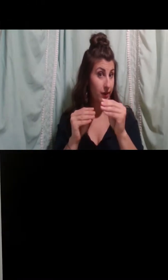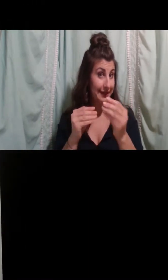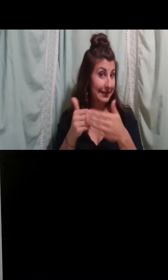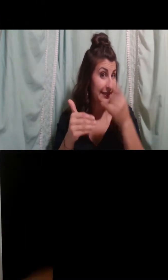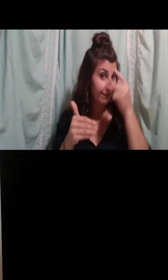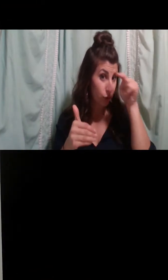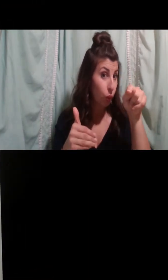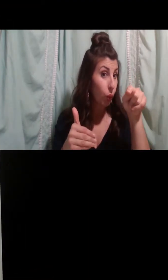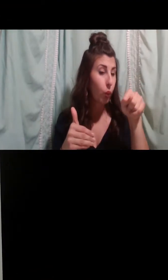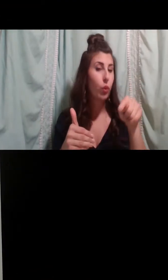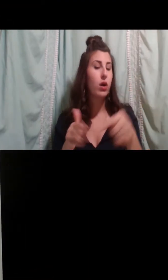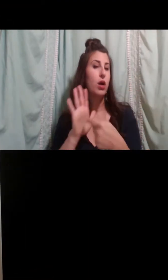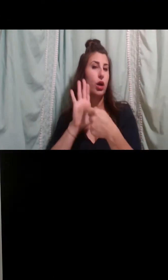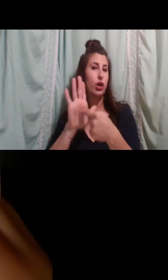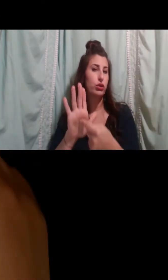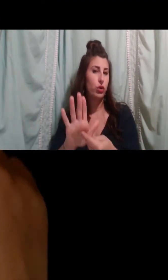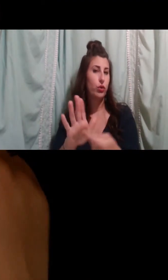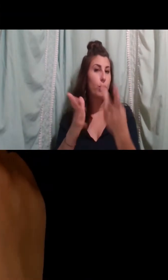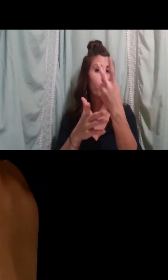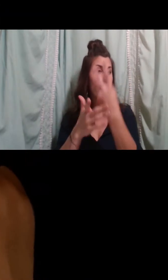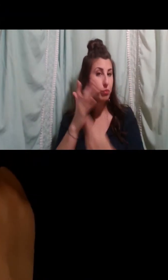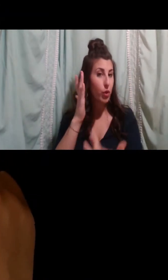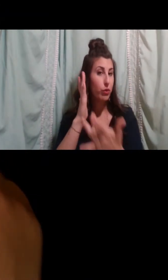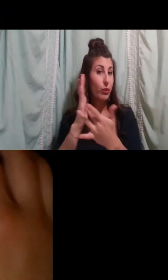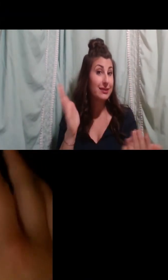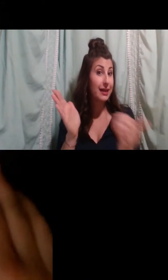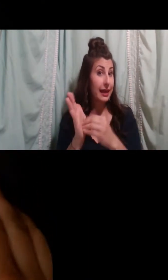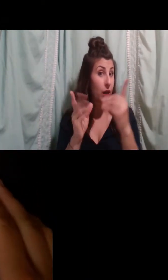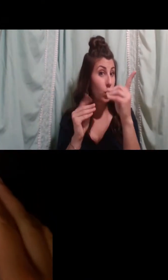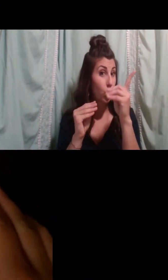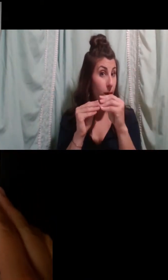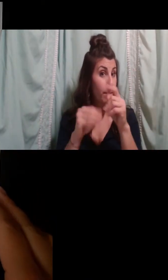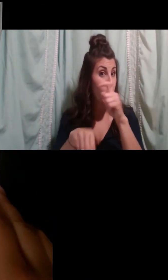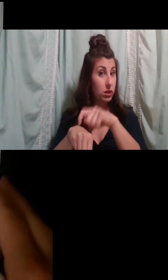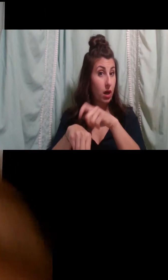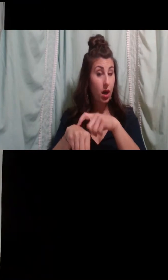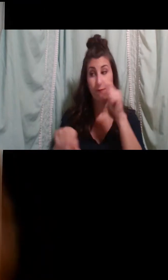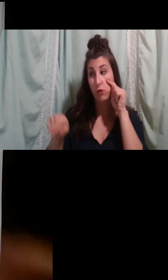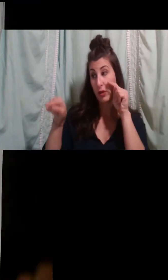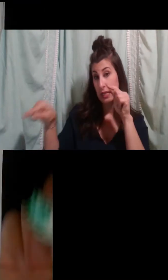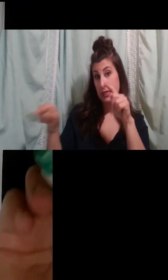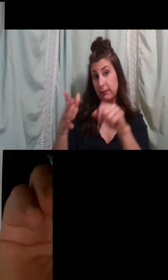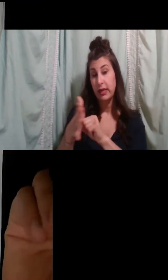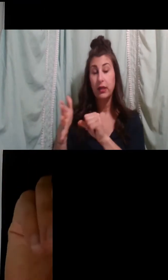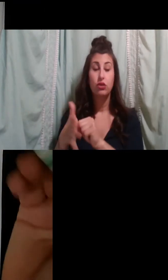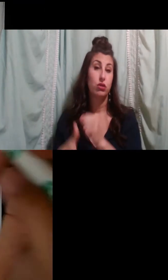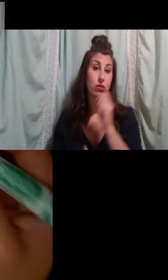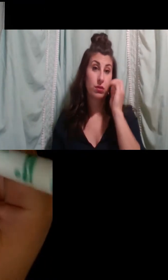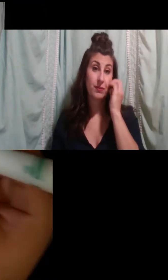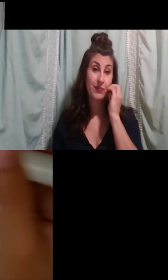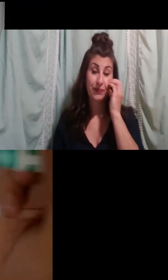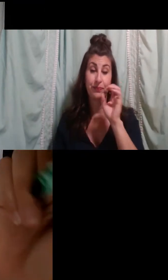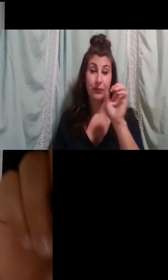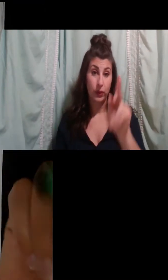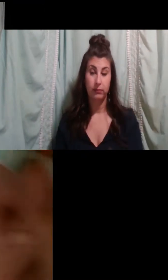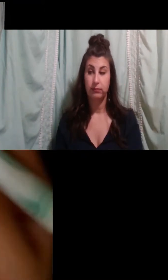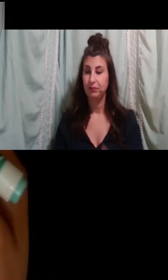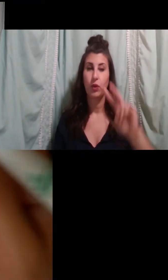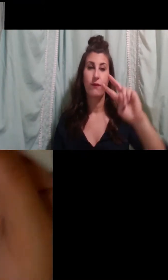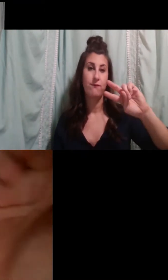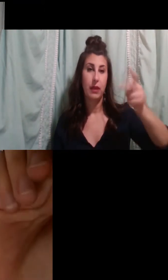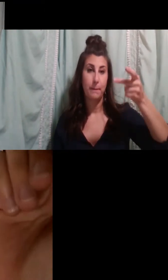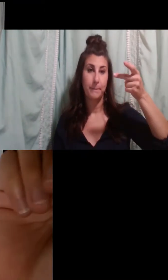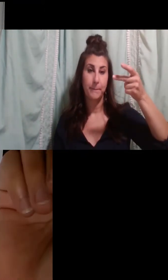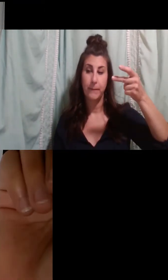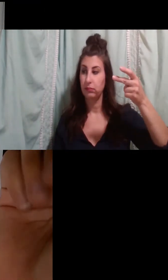Okay, I'm going to show you both ways one more time for this one. Okay, for this page. All right,